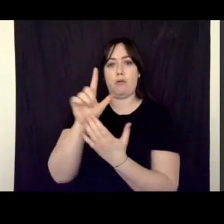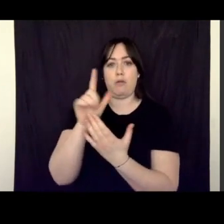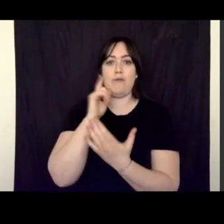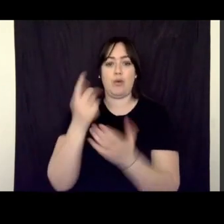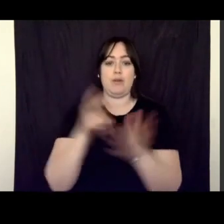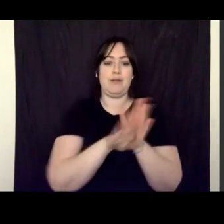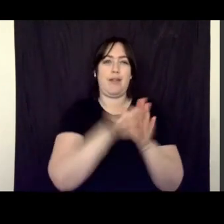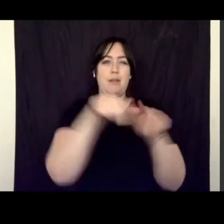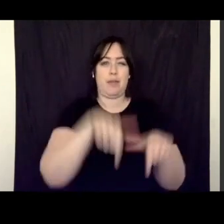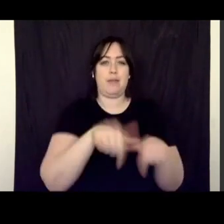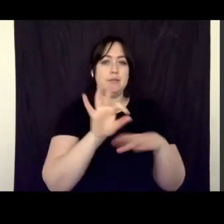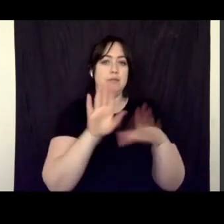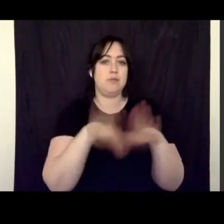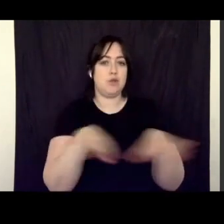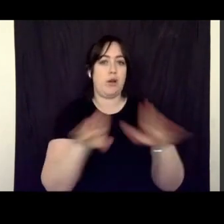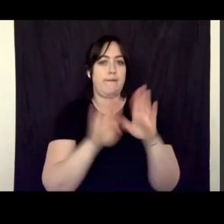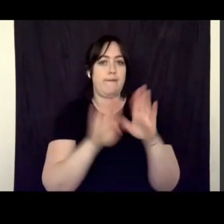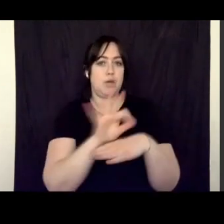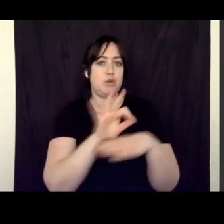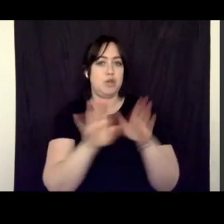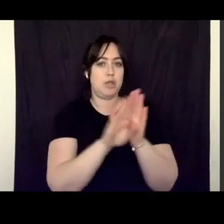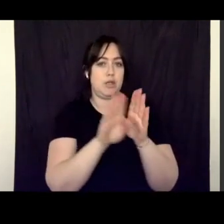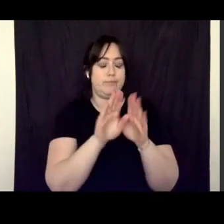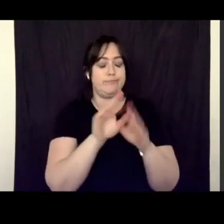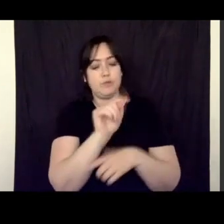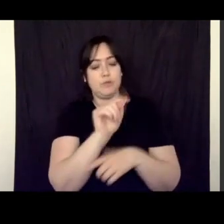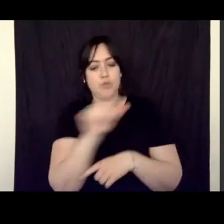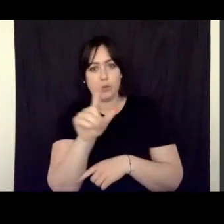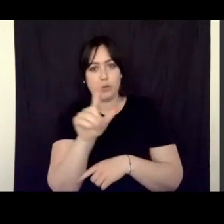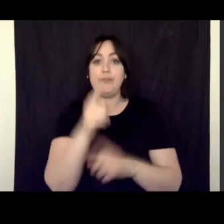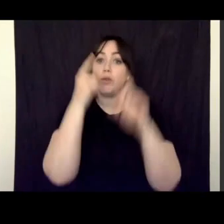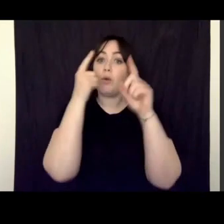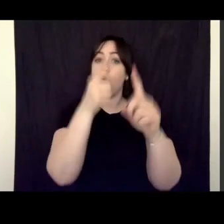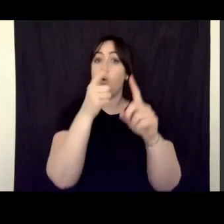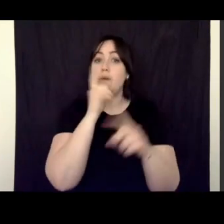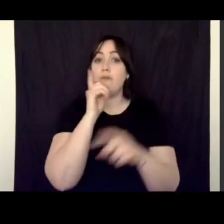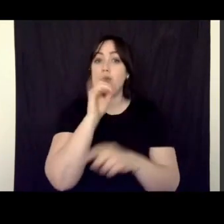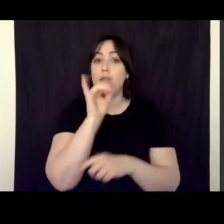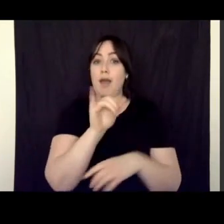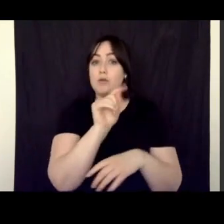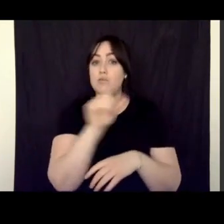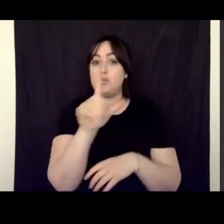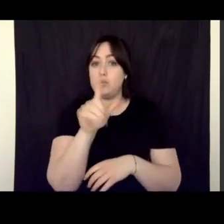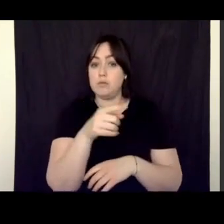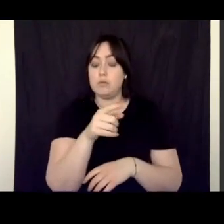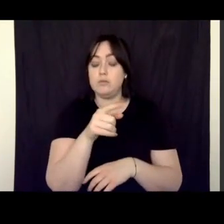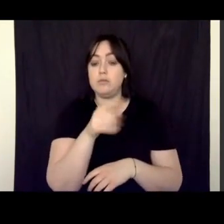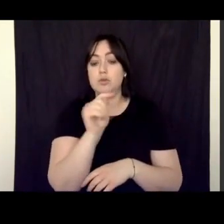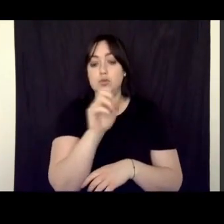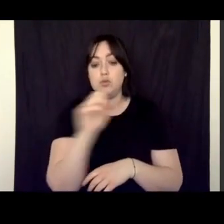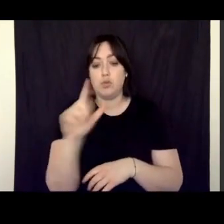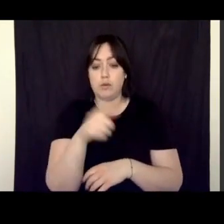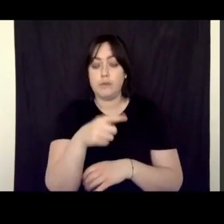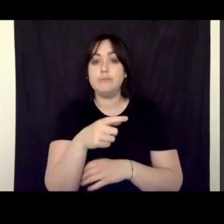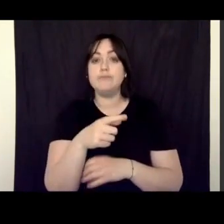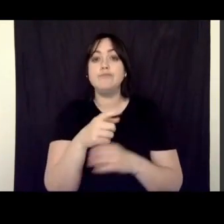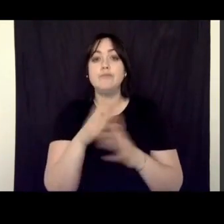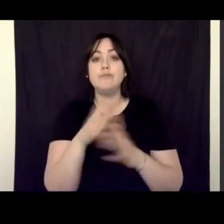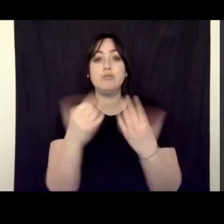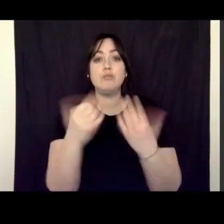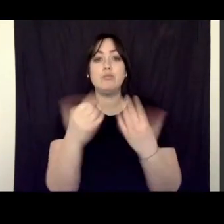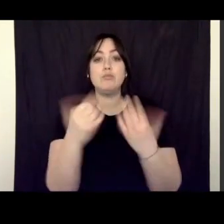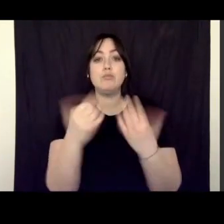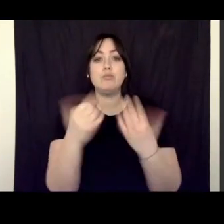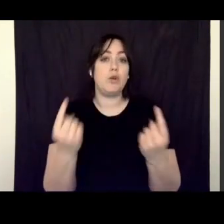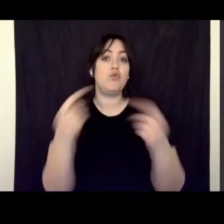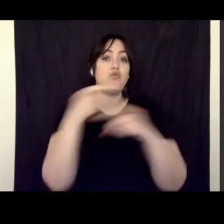tool. The aim of the child functioning instrument was to be able to provide